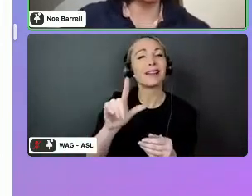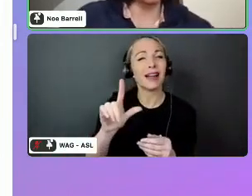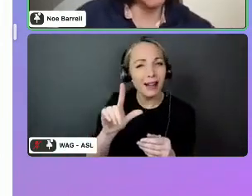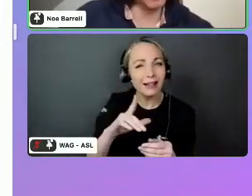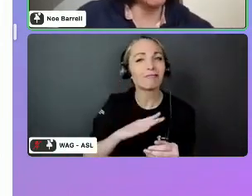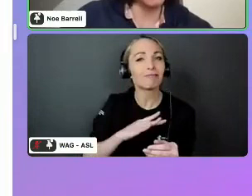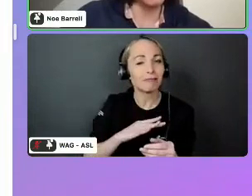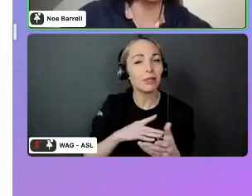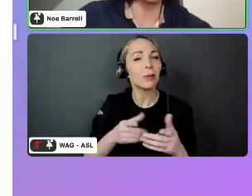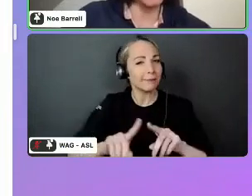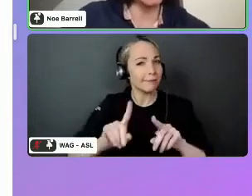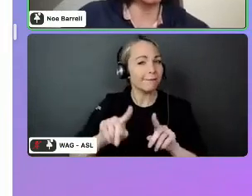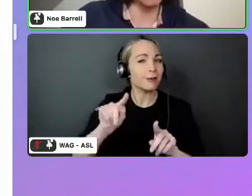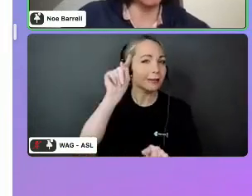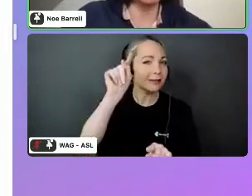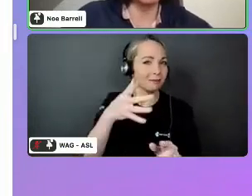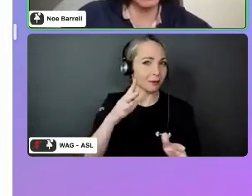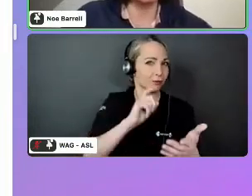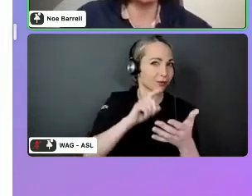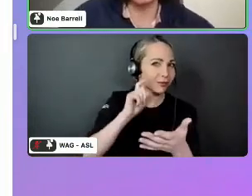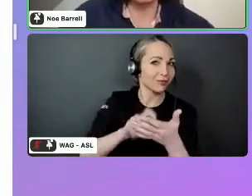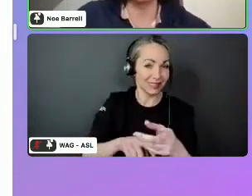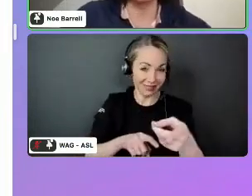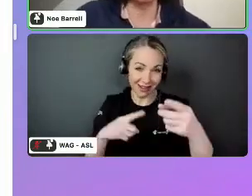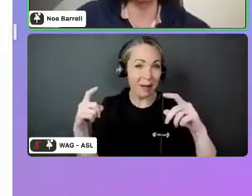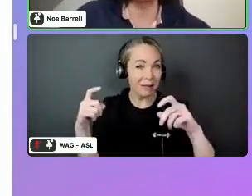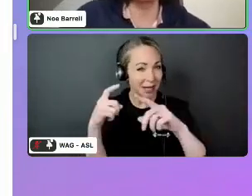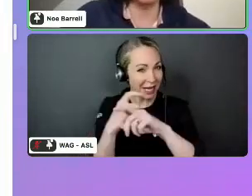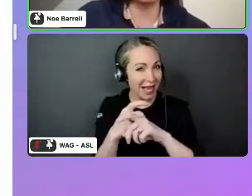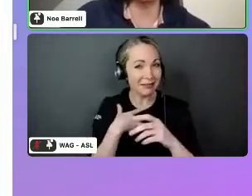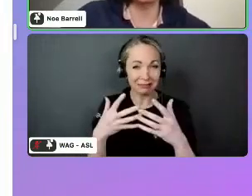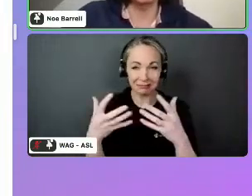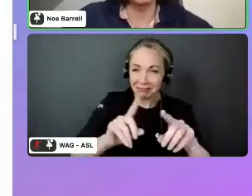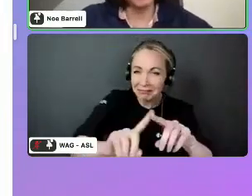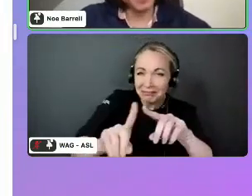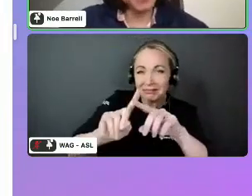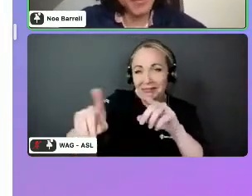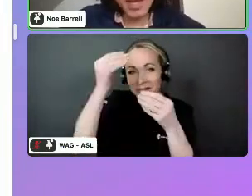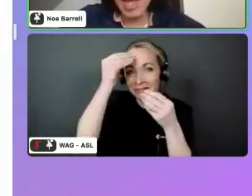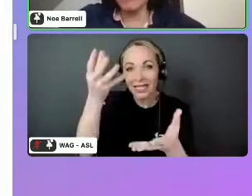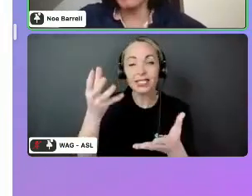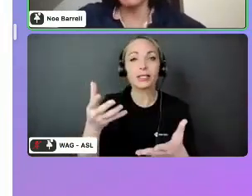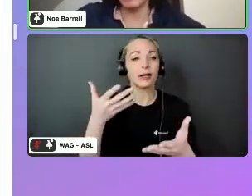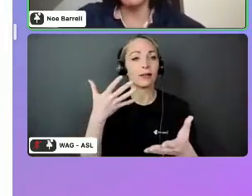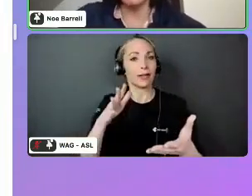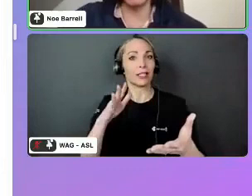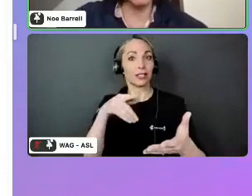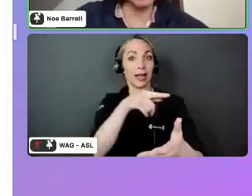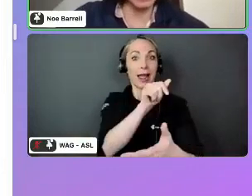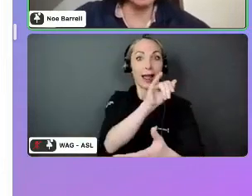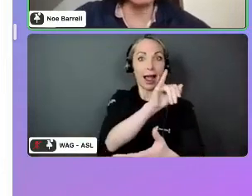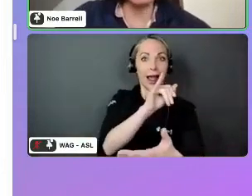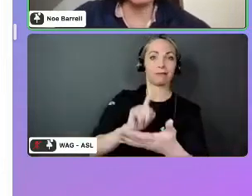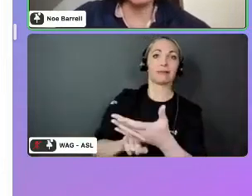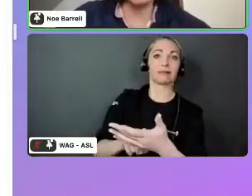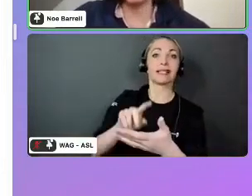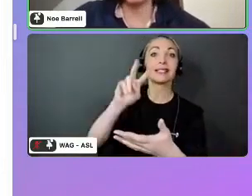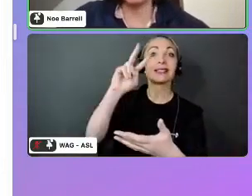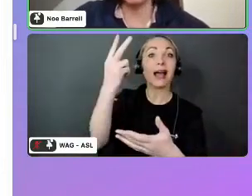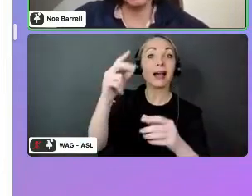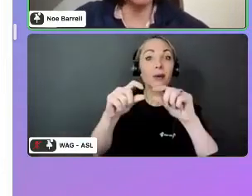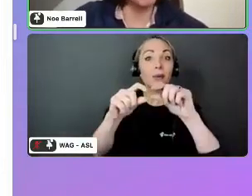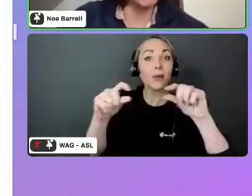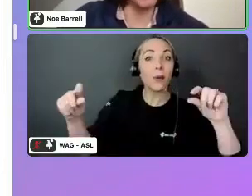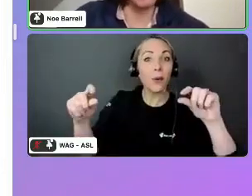and determine that the second row is actually a row of headers. And so then we take a look at this